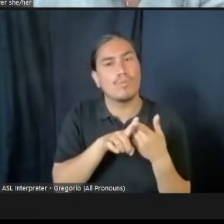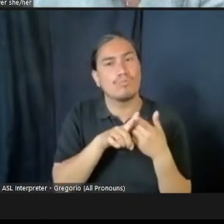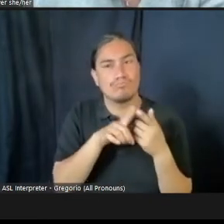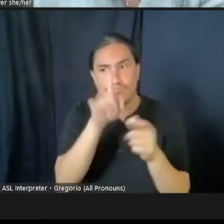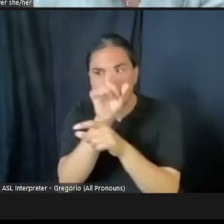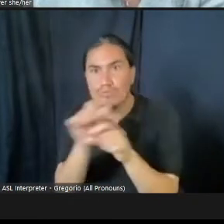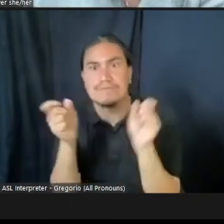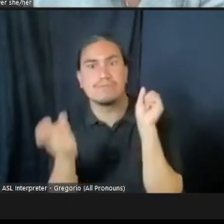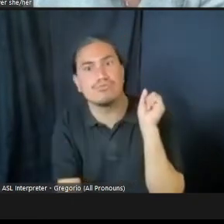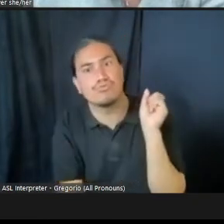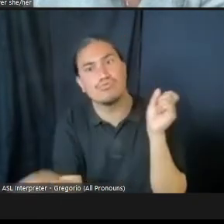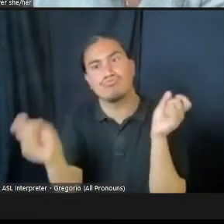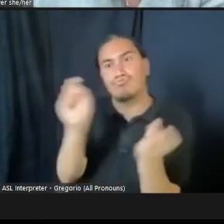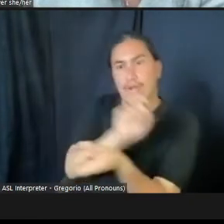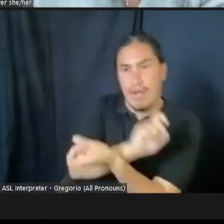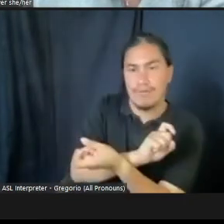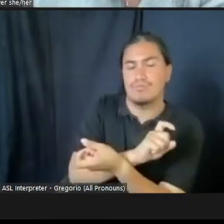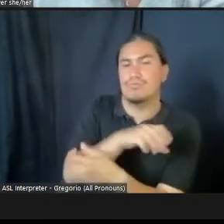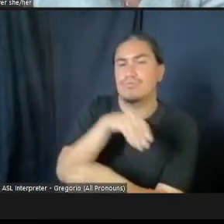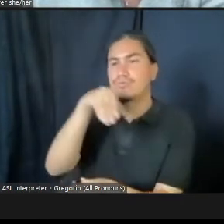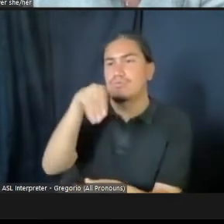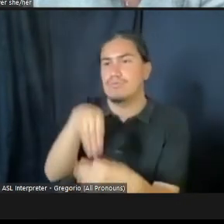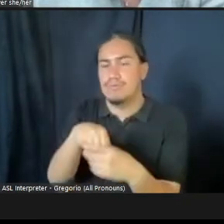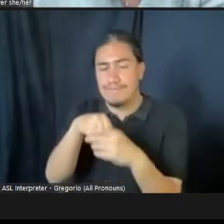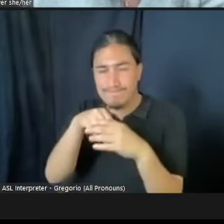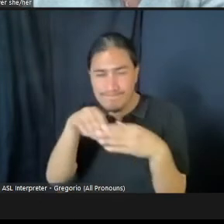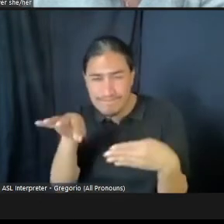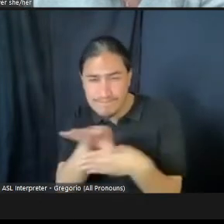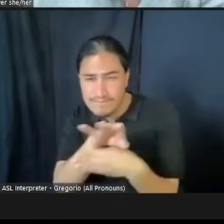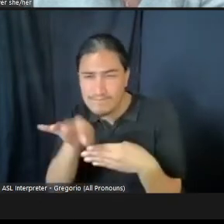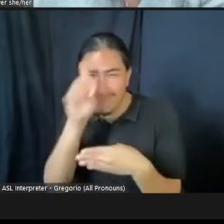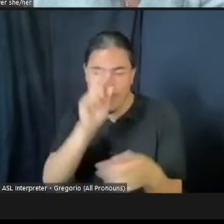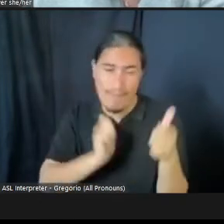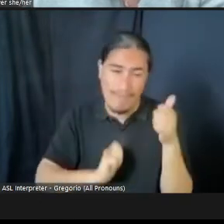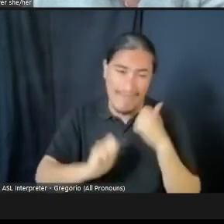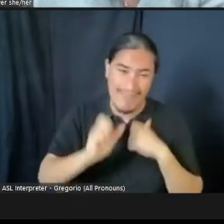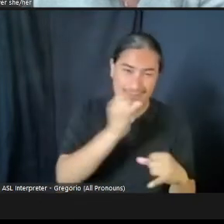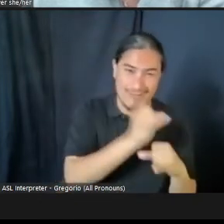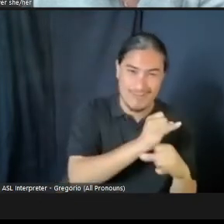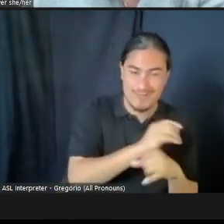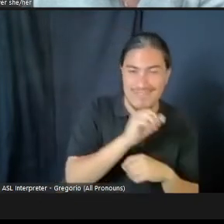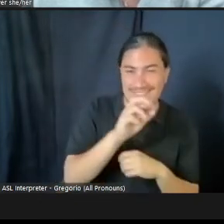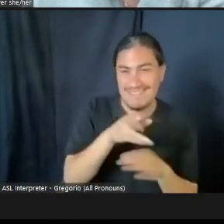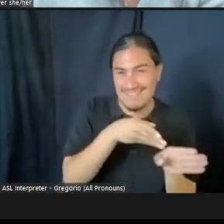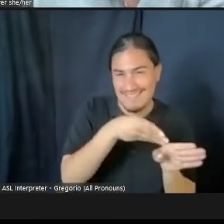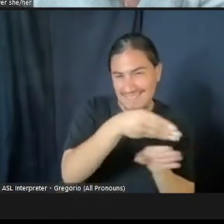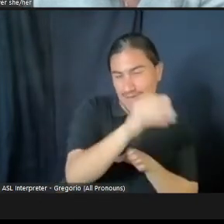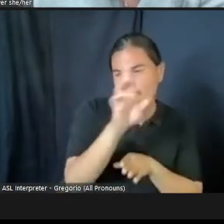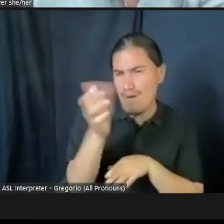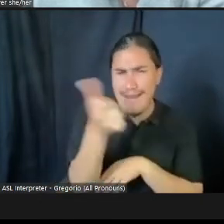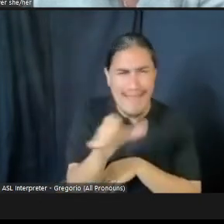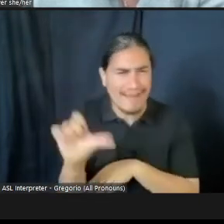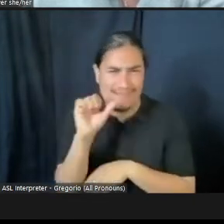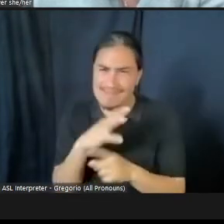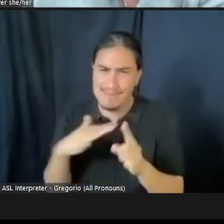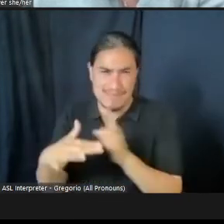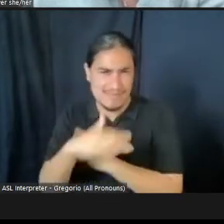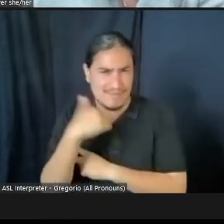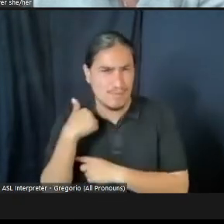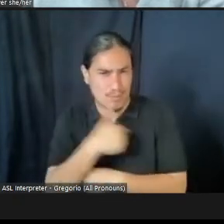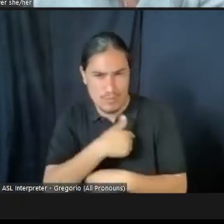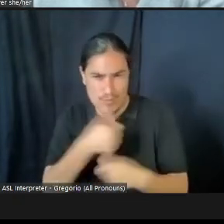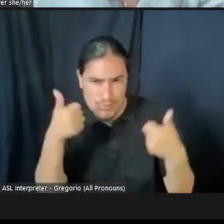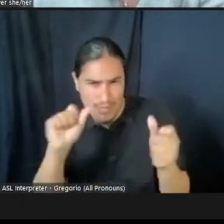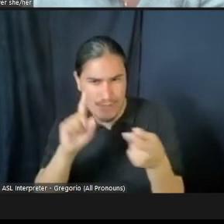change, whether it's within the operation of the theater industry and field, or any spaces that we're trying